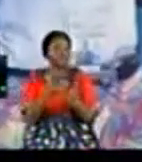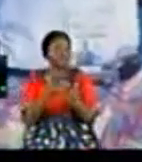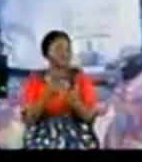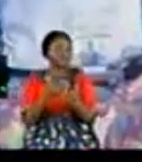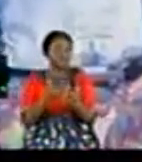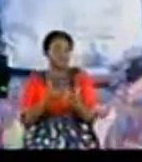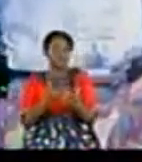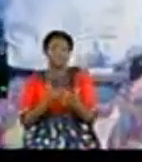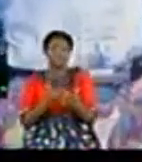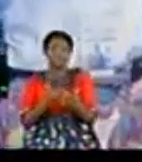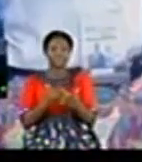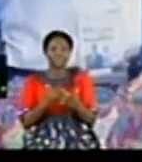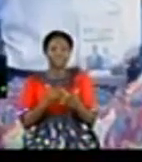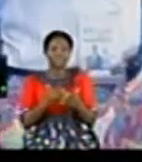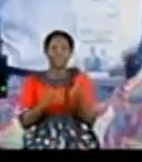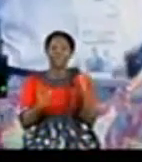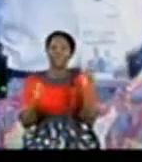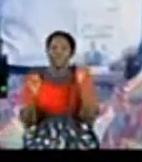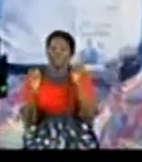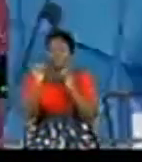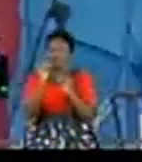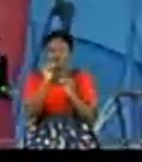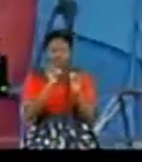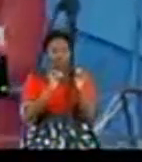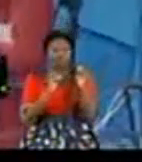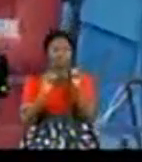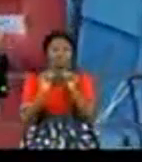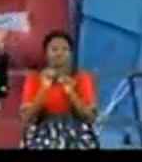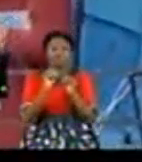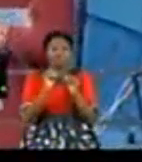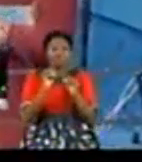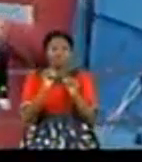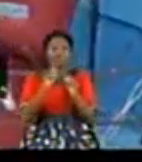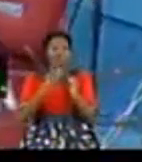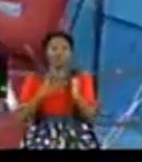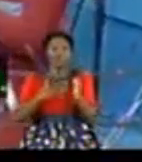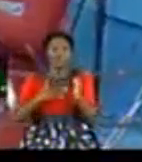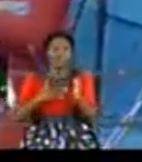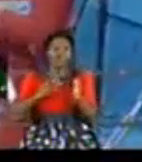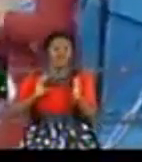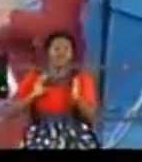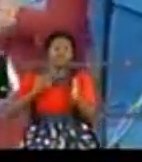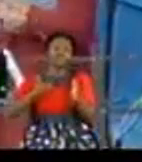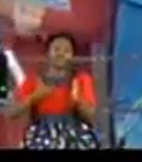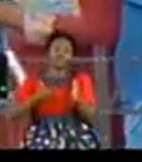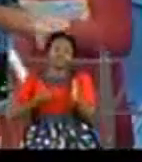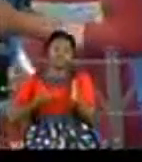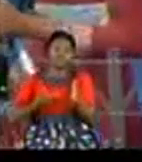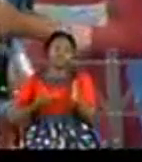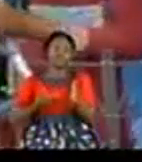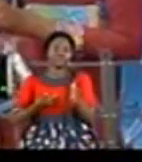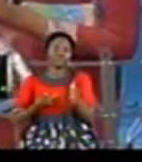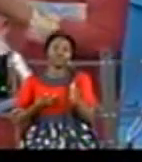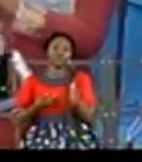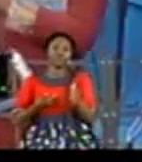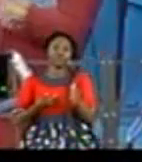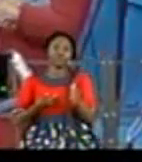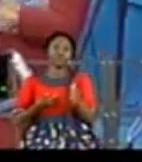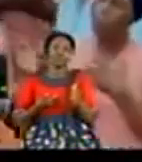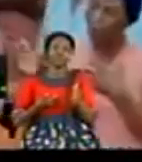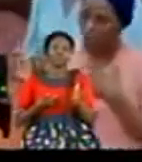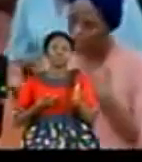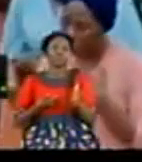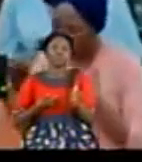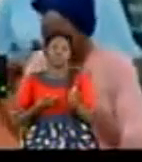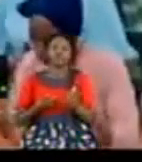before all my God all my and worship